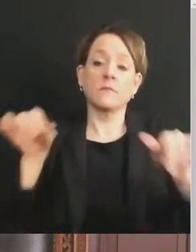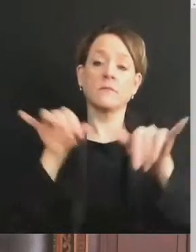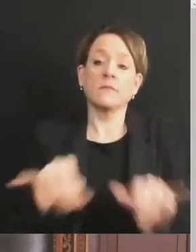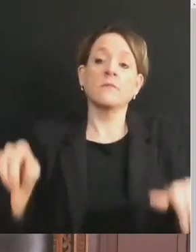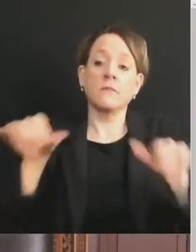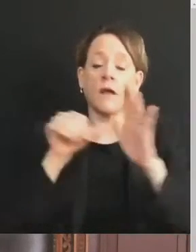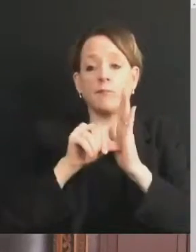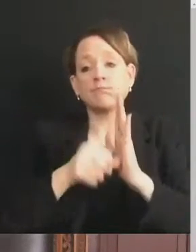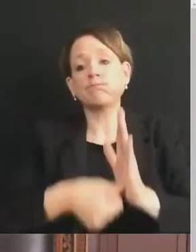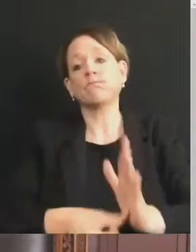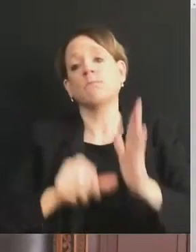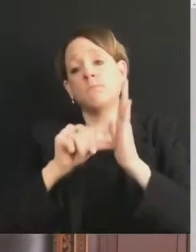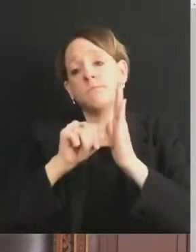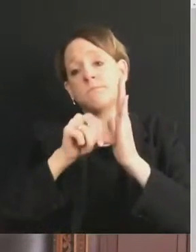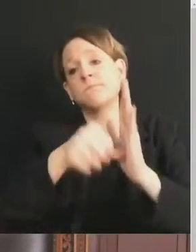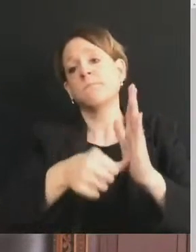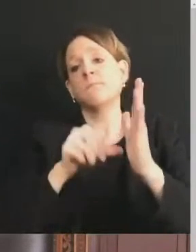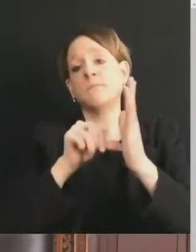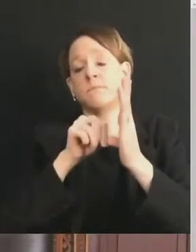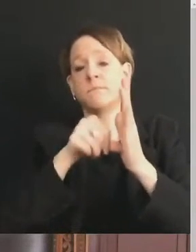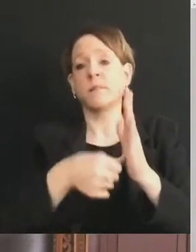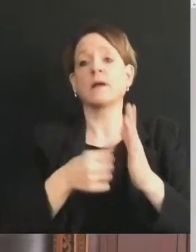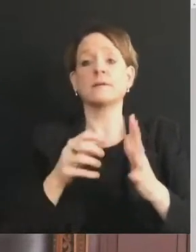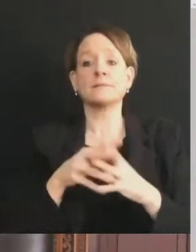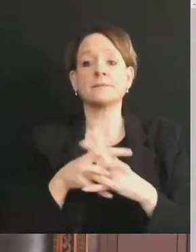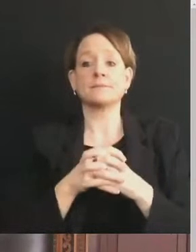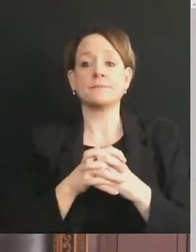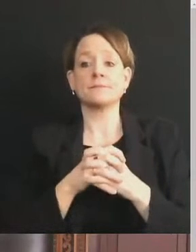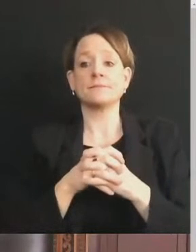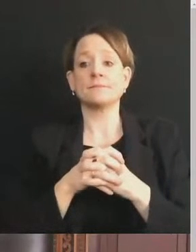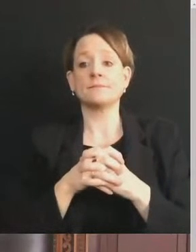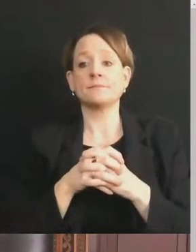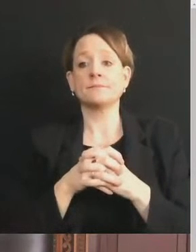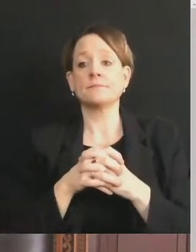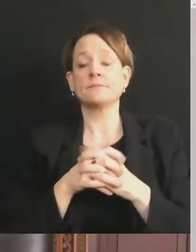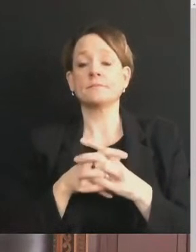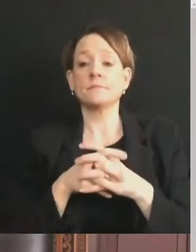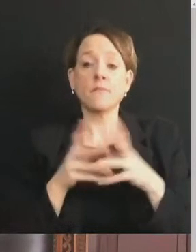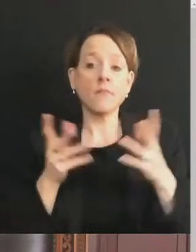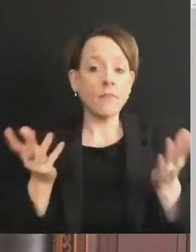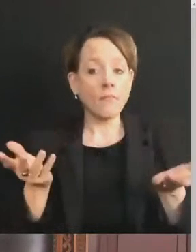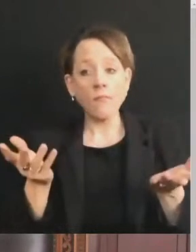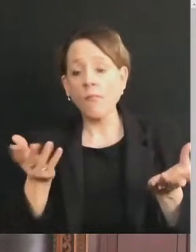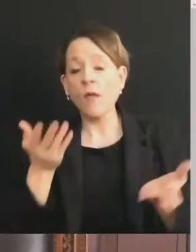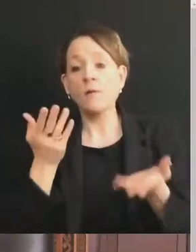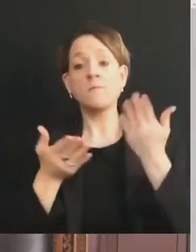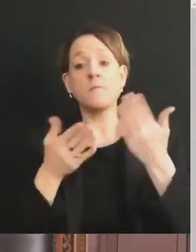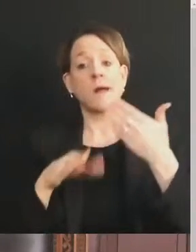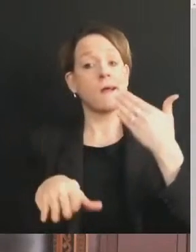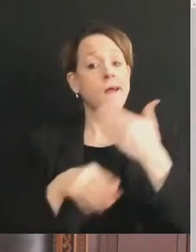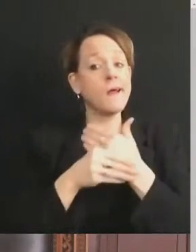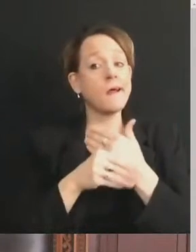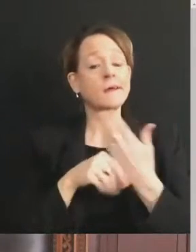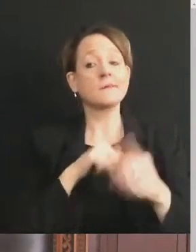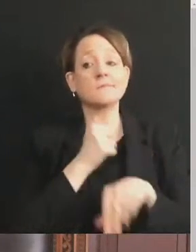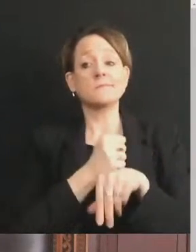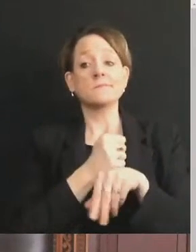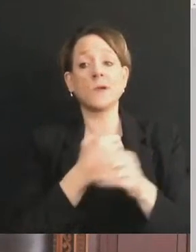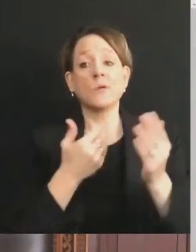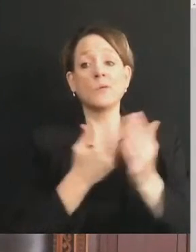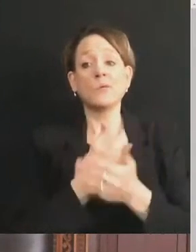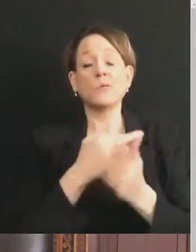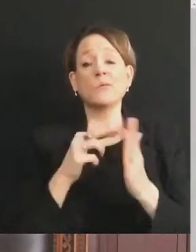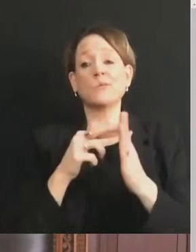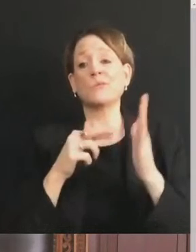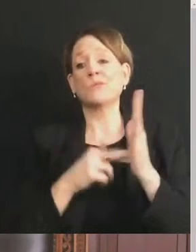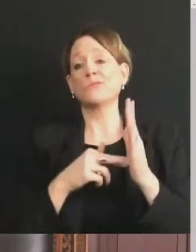rulemaking, possibility of legislation, clearly we spend all our time messing around with the courts,